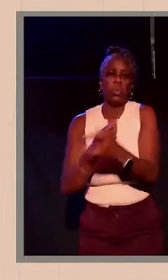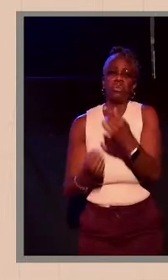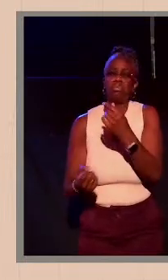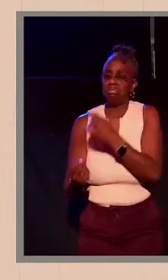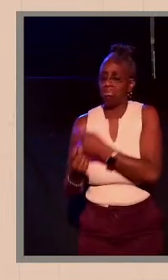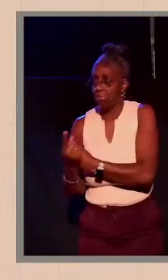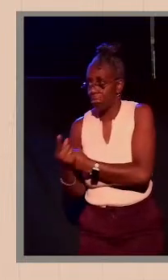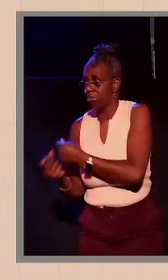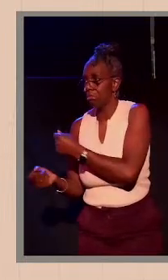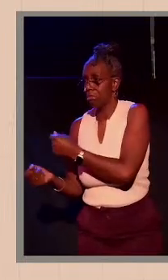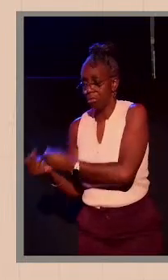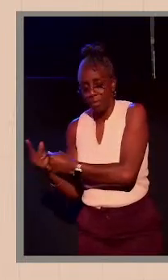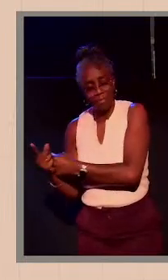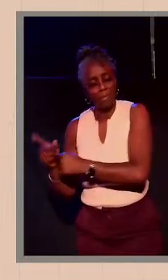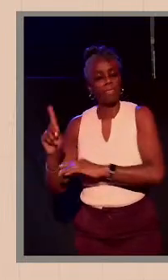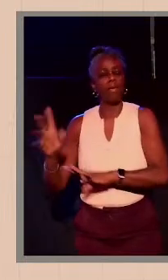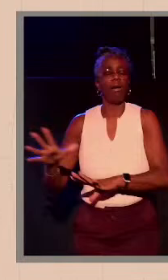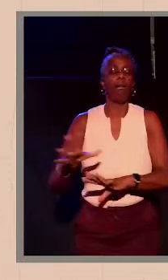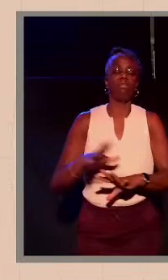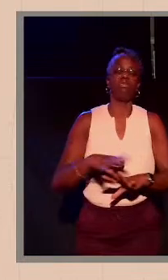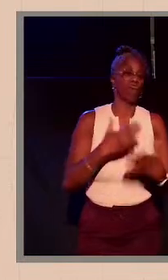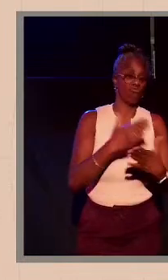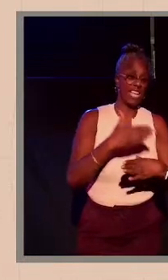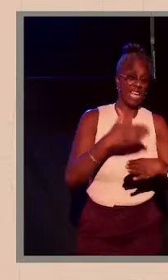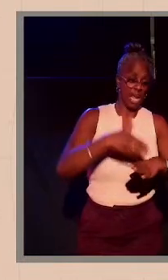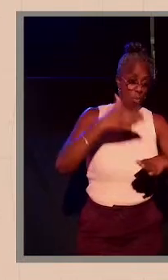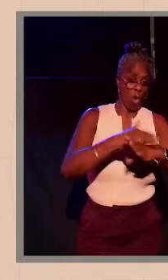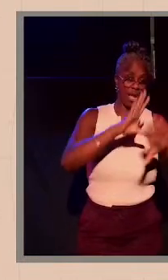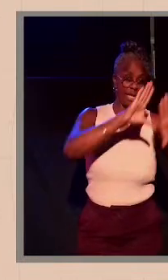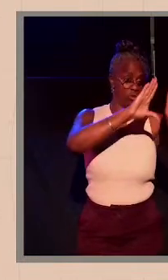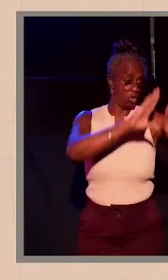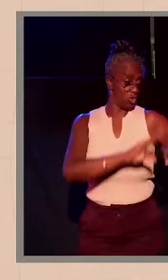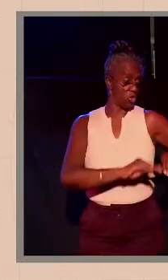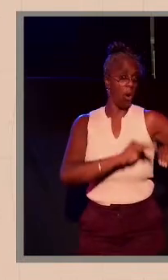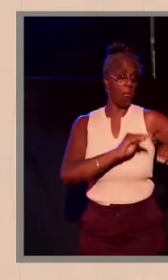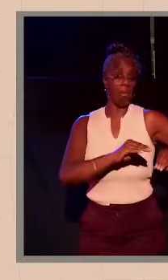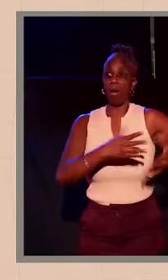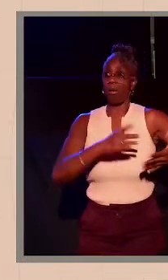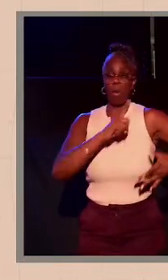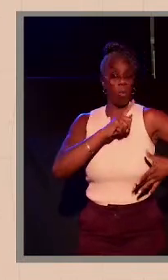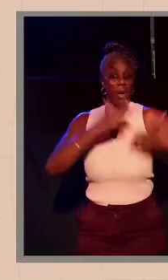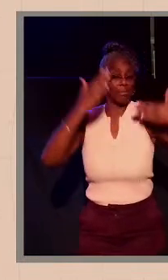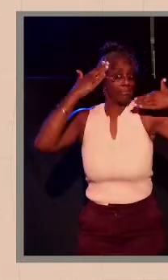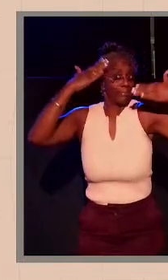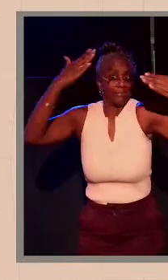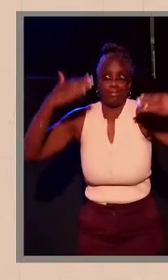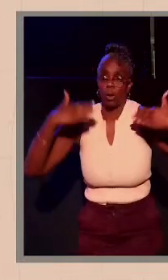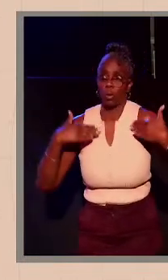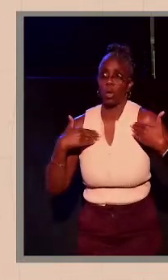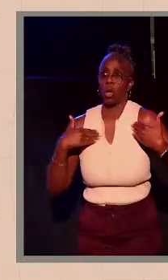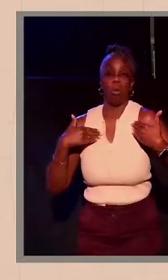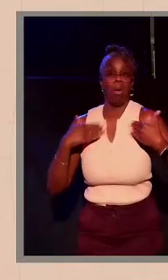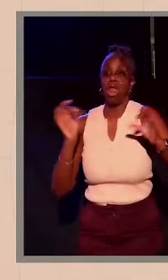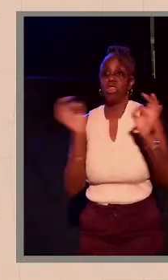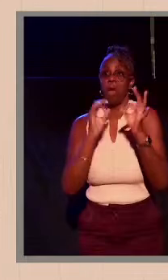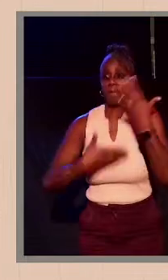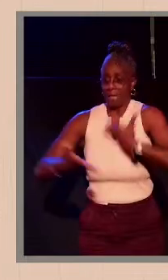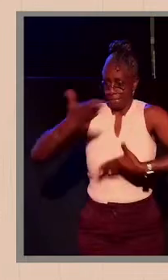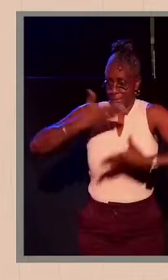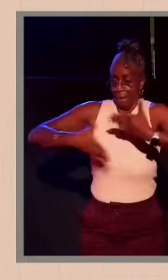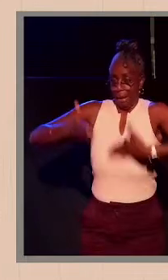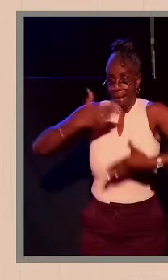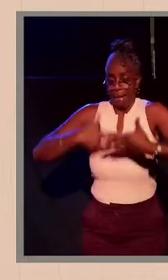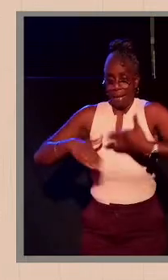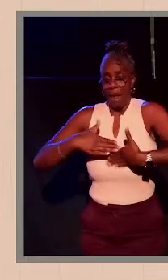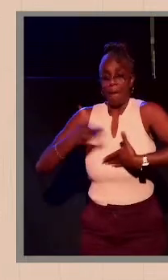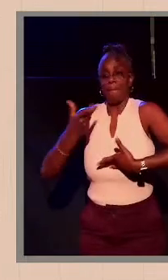They just sort of stop working for reasons that nobody really ever was able to explain to me. So there's a whole load of backup